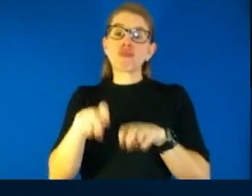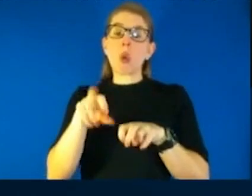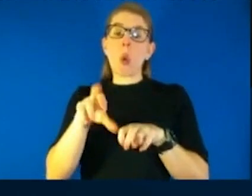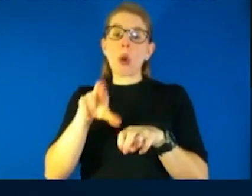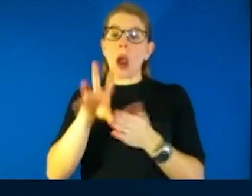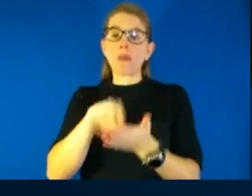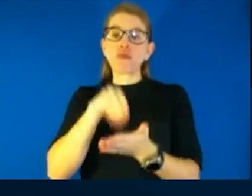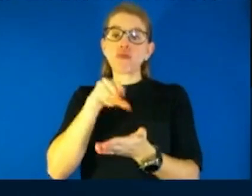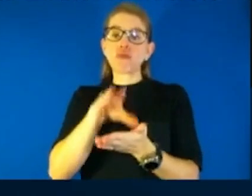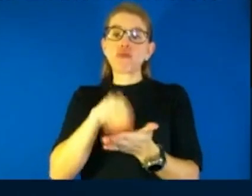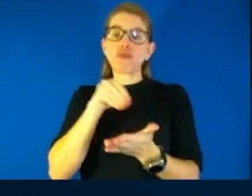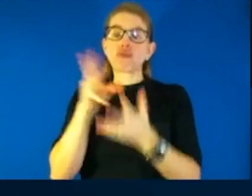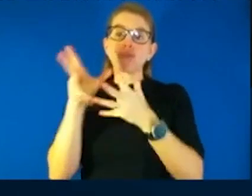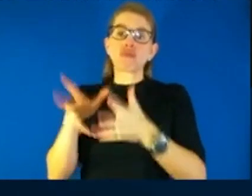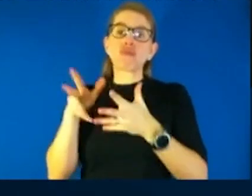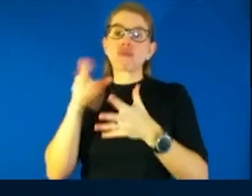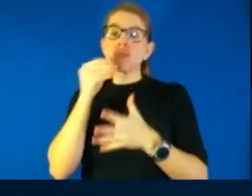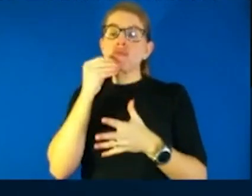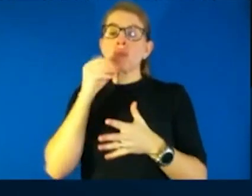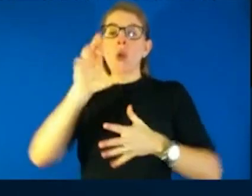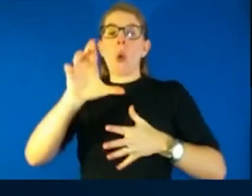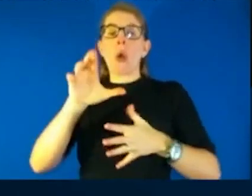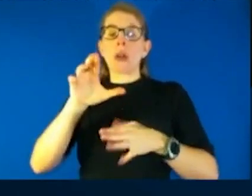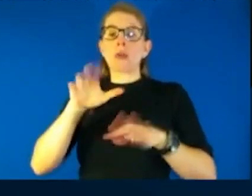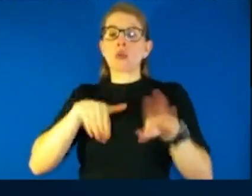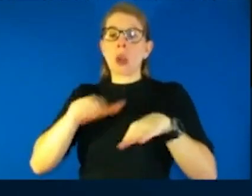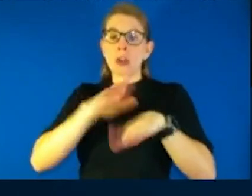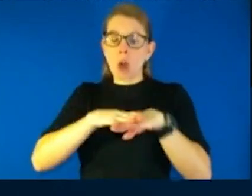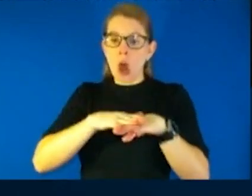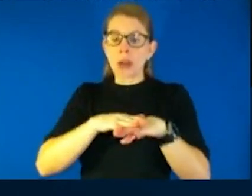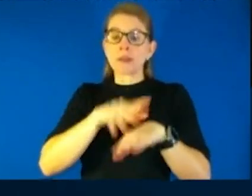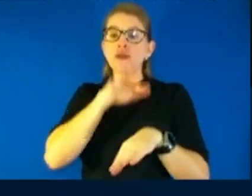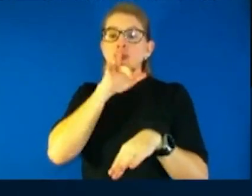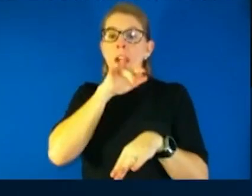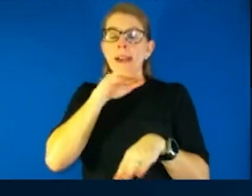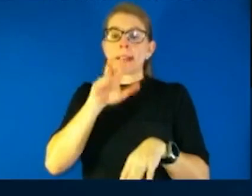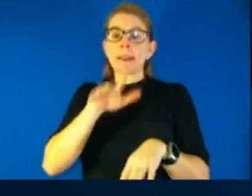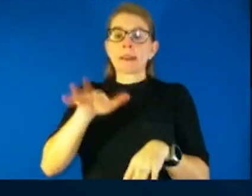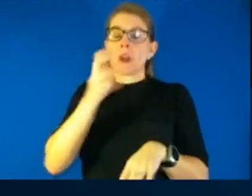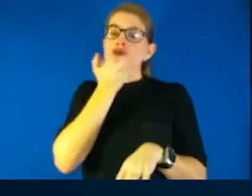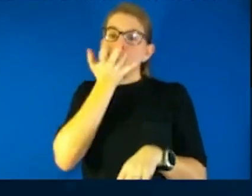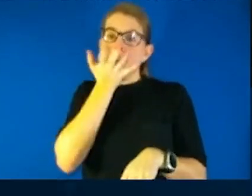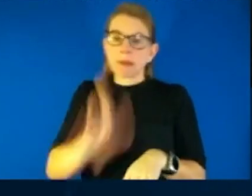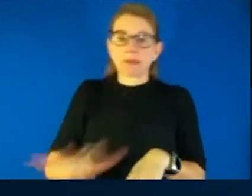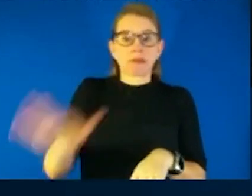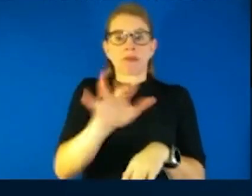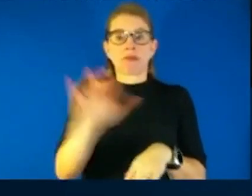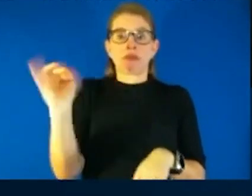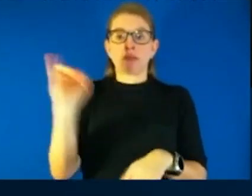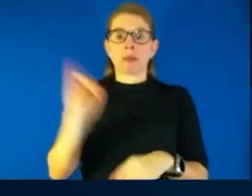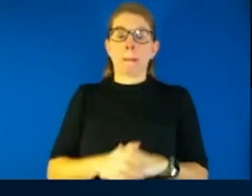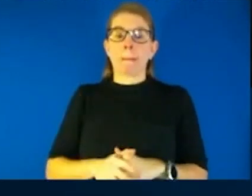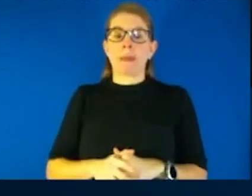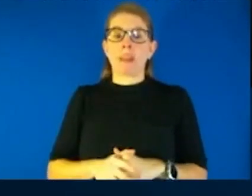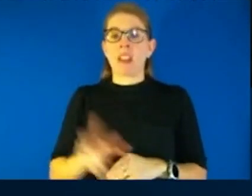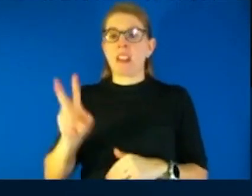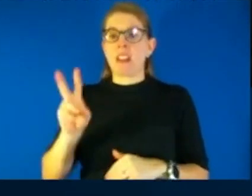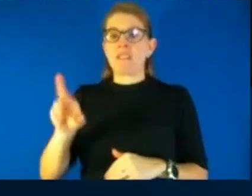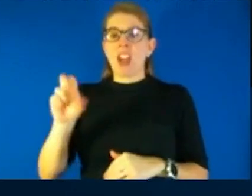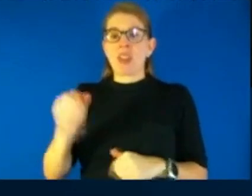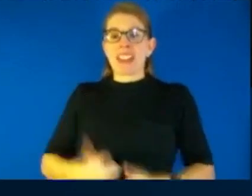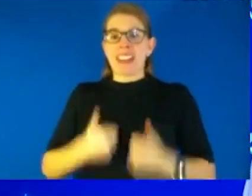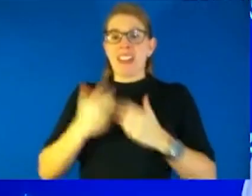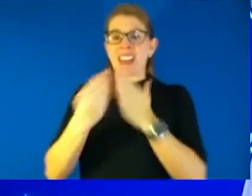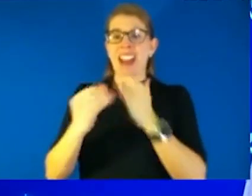discarded food or walking on grass that might be infected. But Dr. Hawkinson, what do we know about how long the virus might live outside? Yeah, I